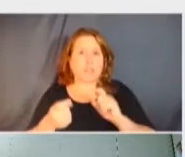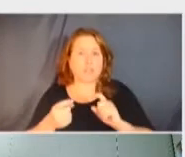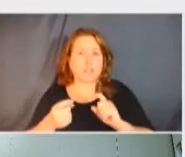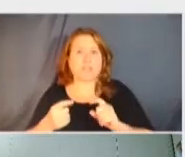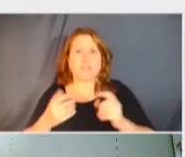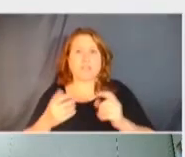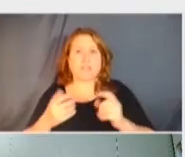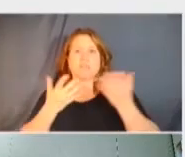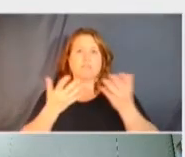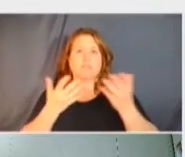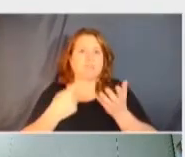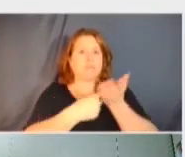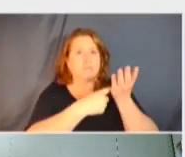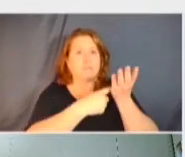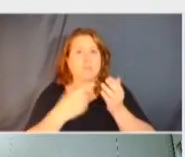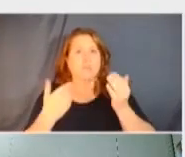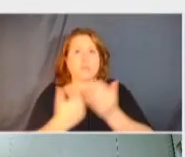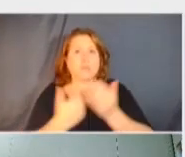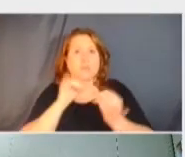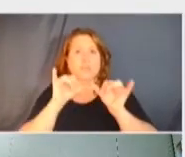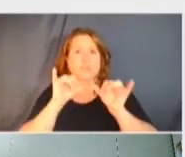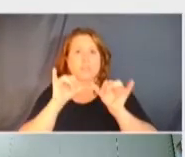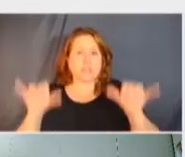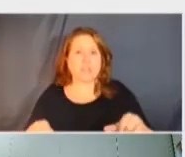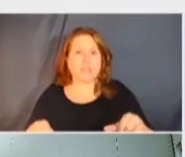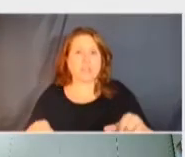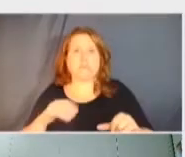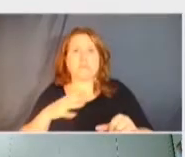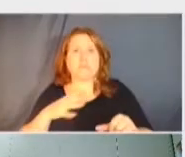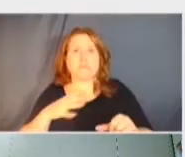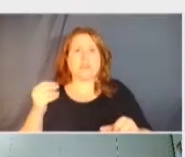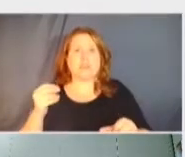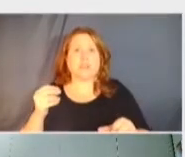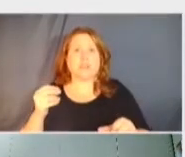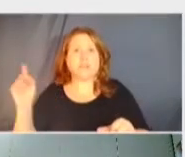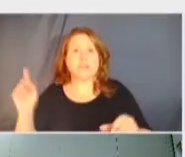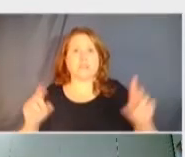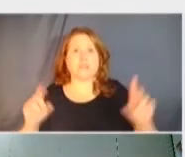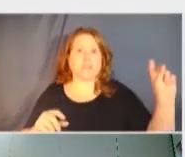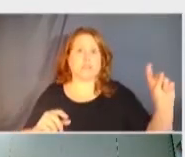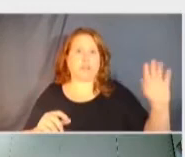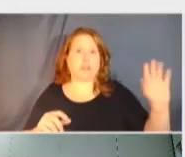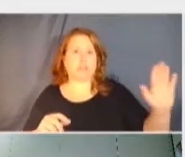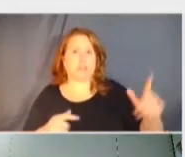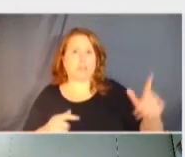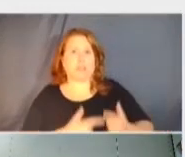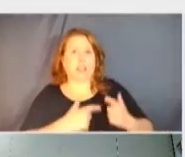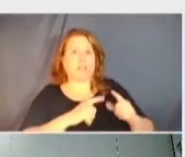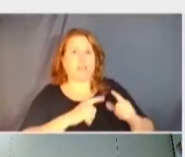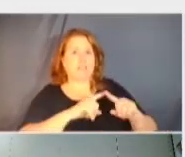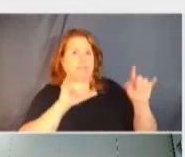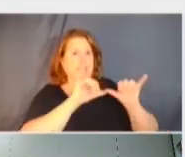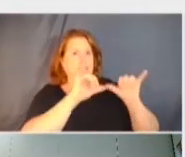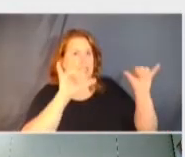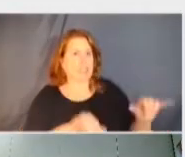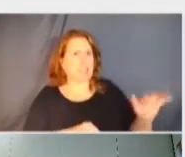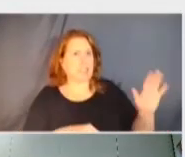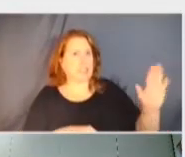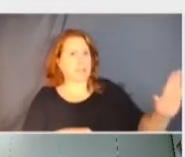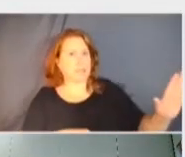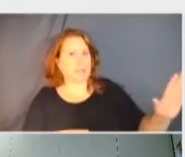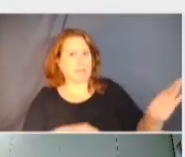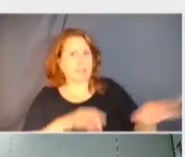that includes Democracy Live for their BMD, ballot marking device, Clear Ballot for their precinct voting system,